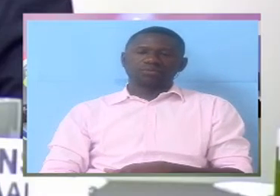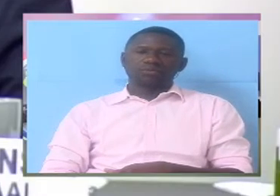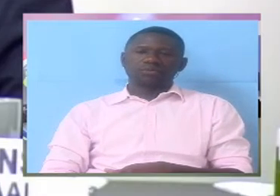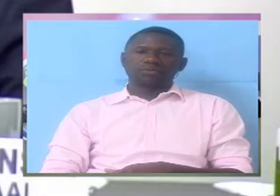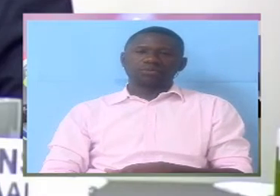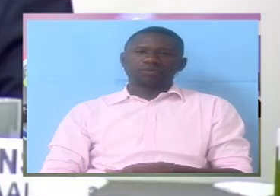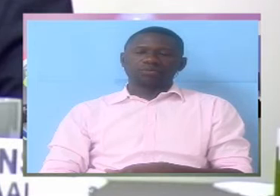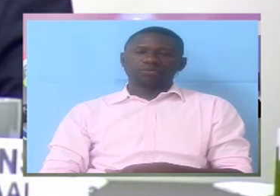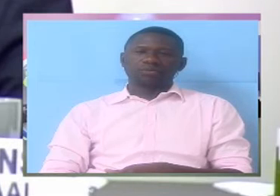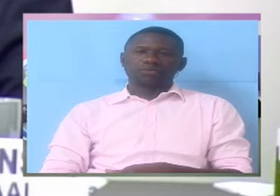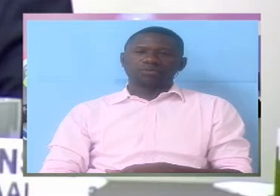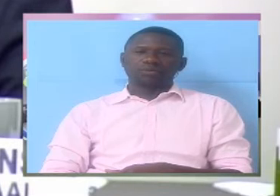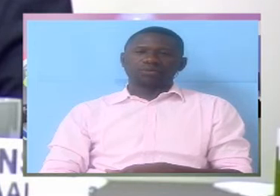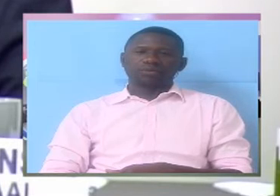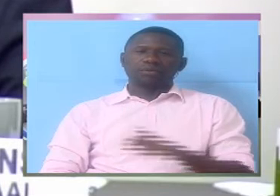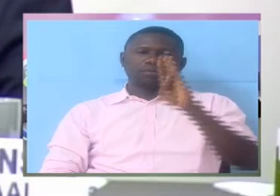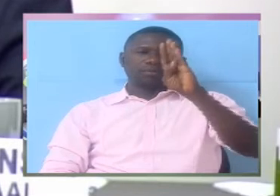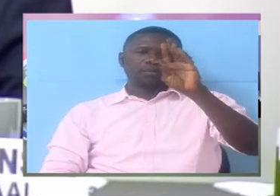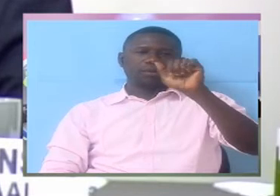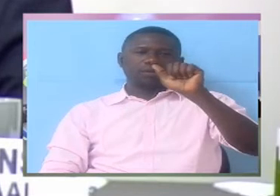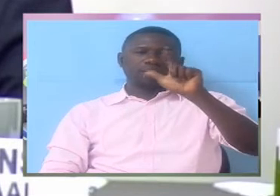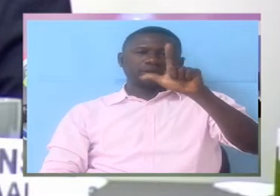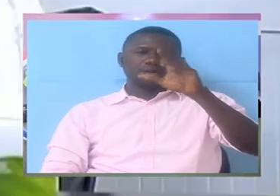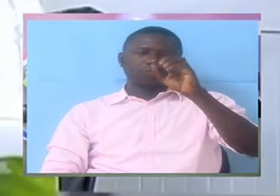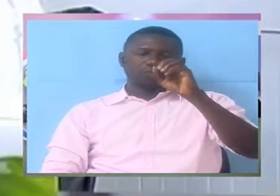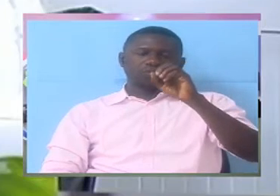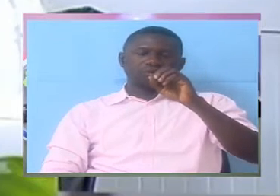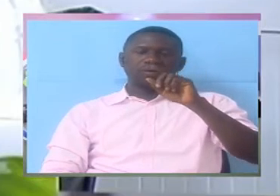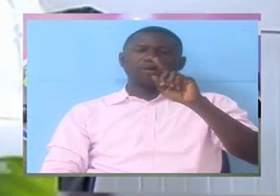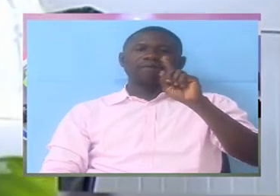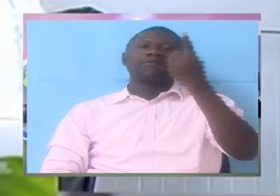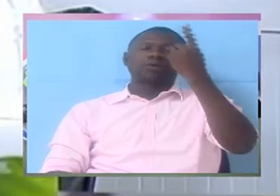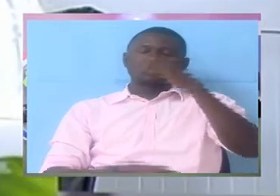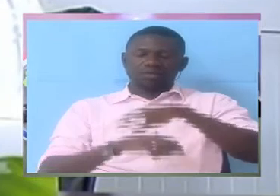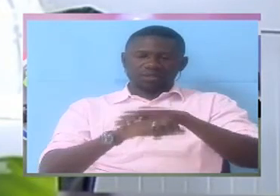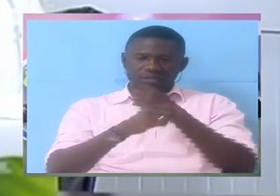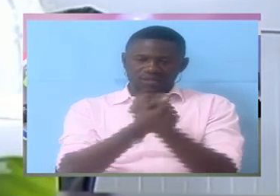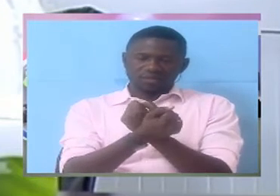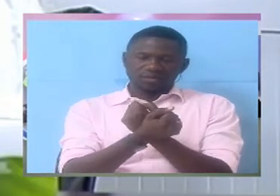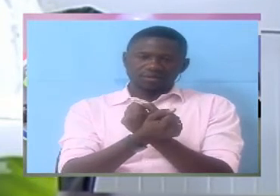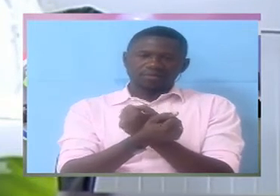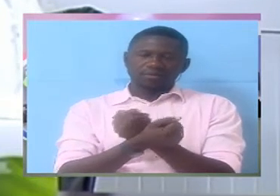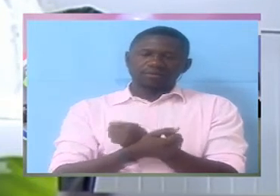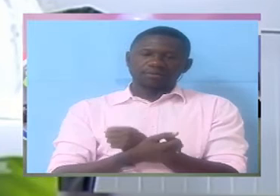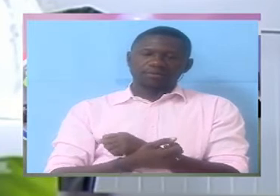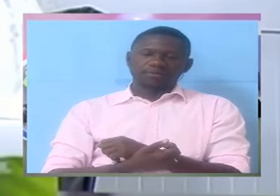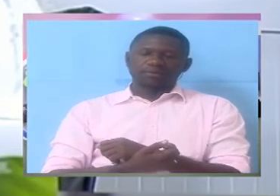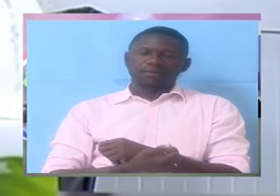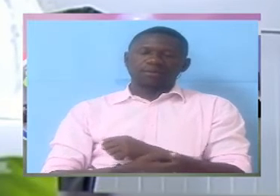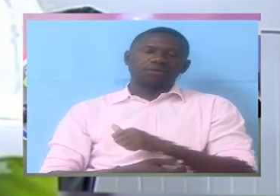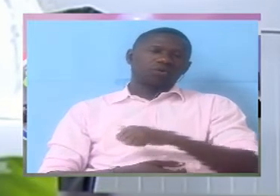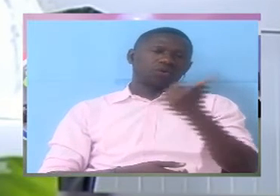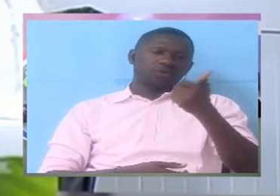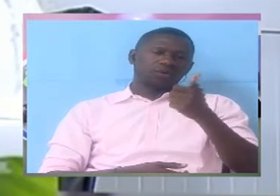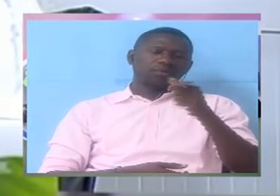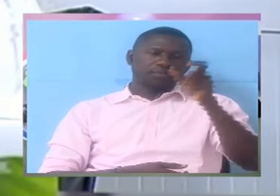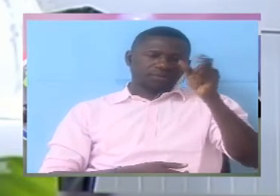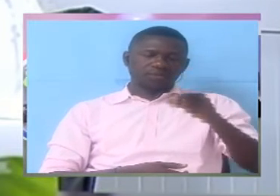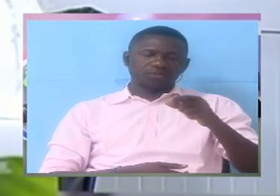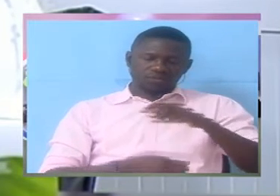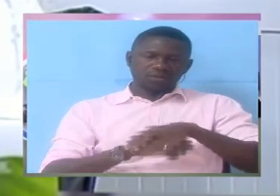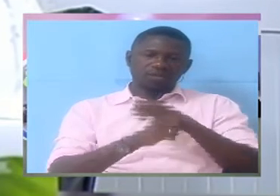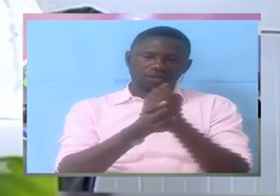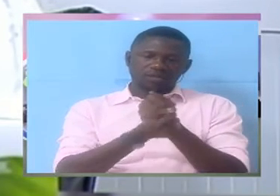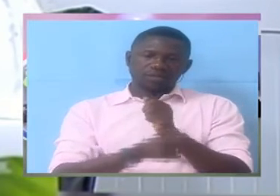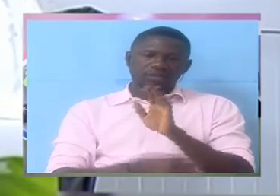balo was arrested first balo le moti meyalo ko tele folo mutata yes and then I know somebody Nalo. Else was arrested later natana do